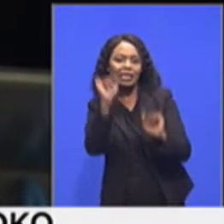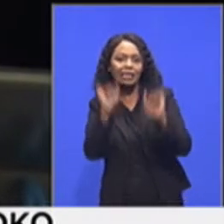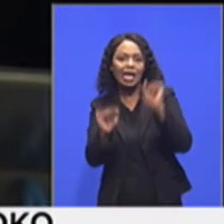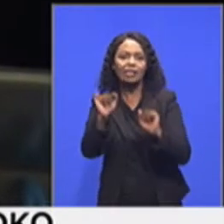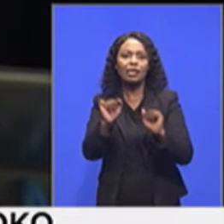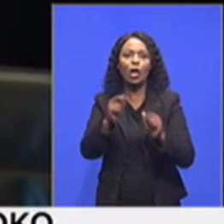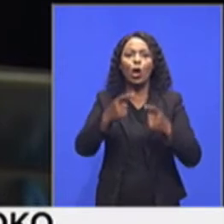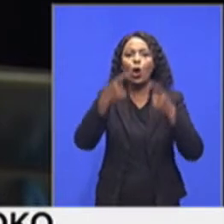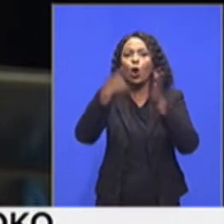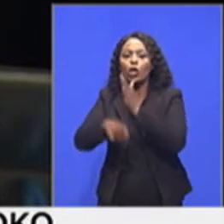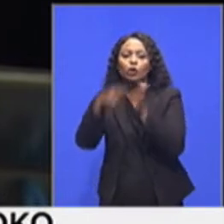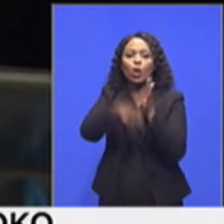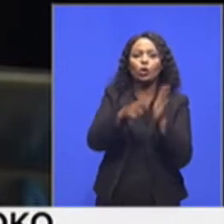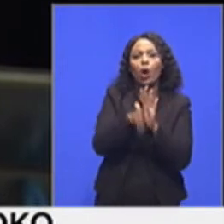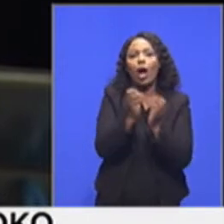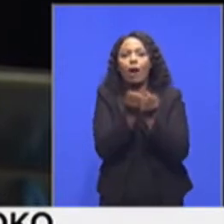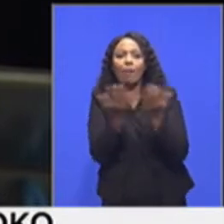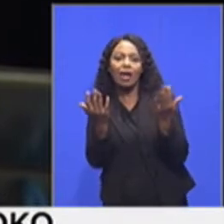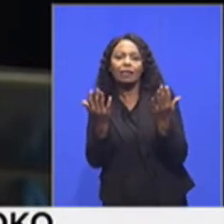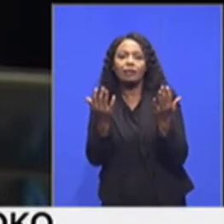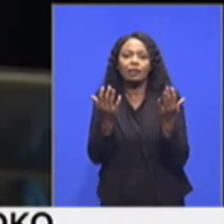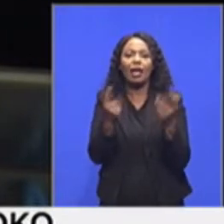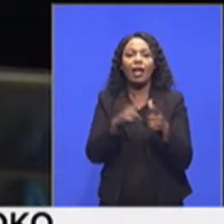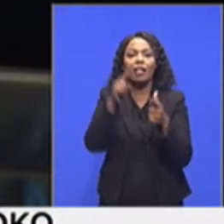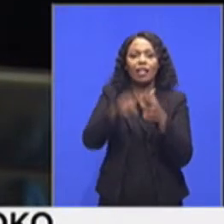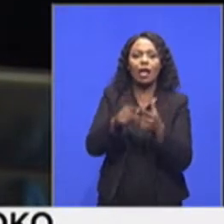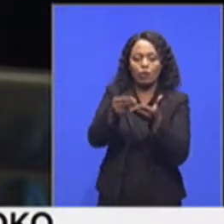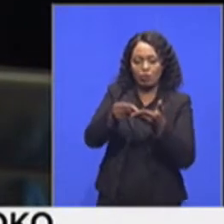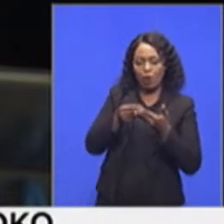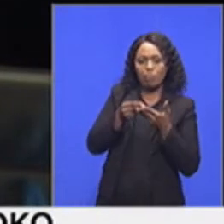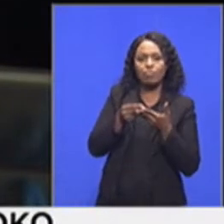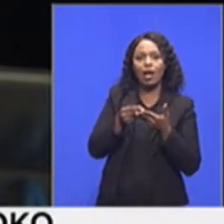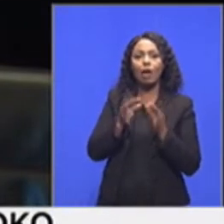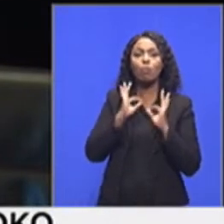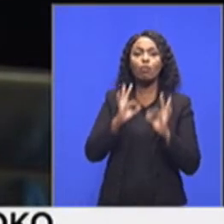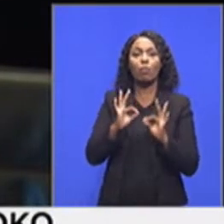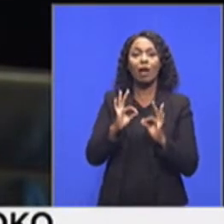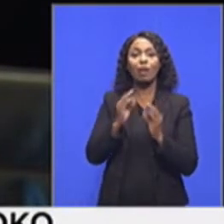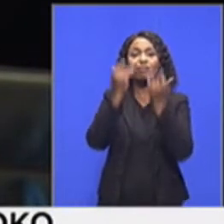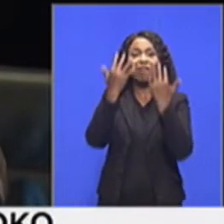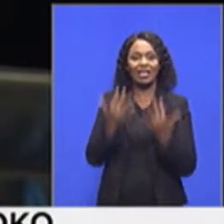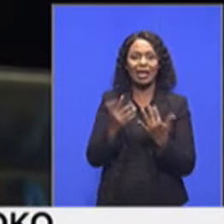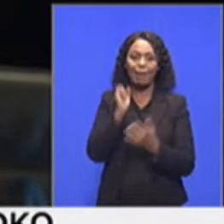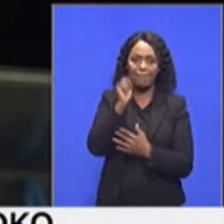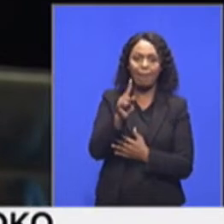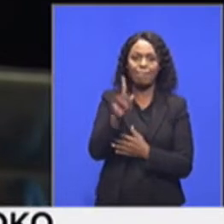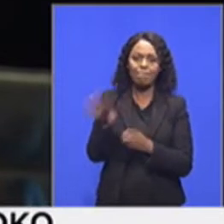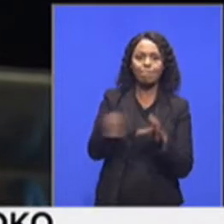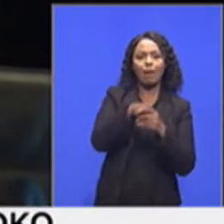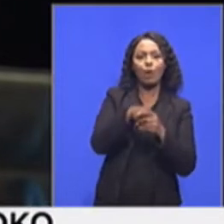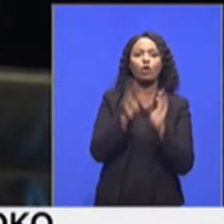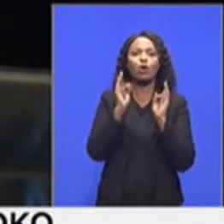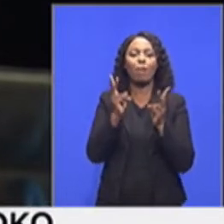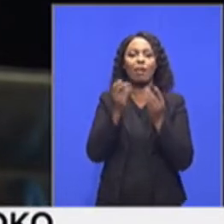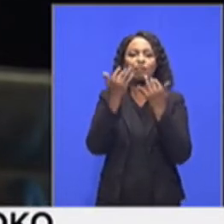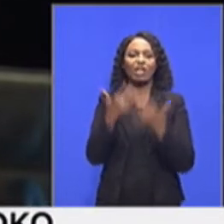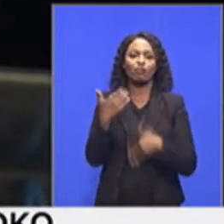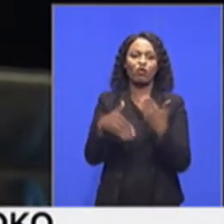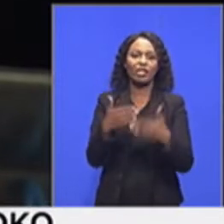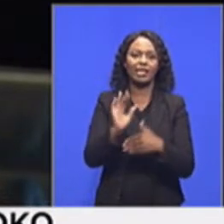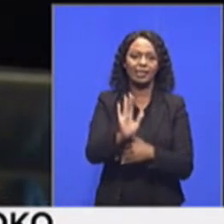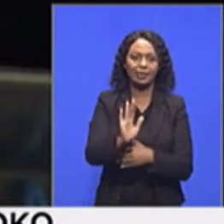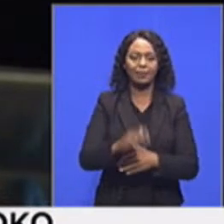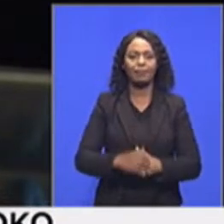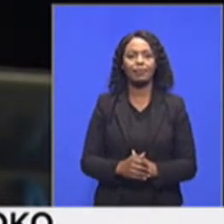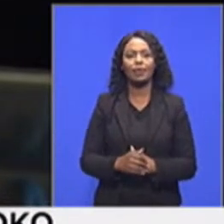bridge. And then you submit a proper budget, and that is affected into the normal budget process. That's